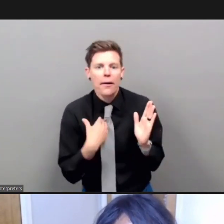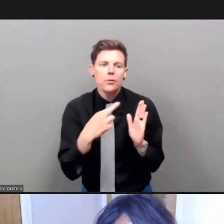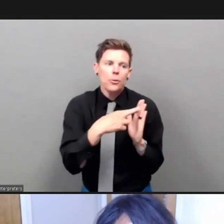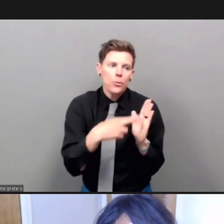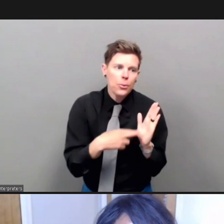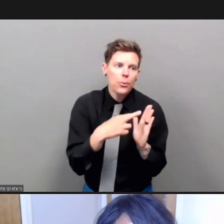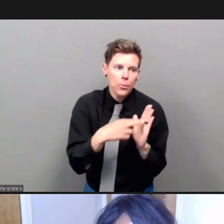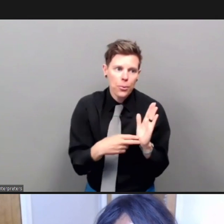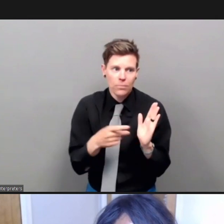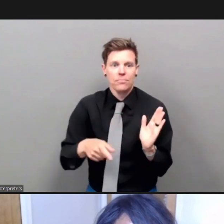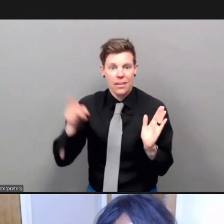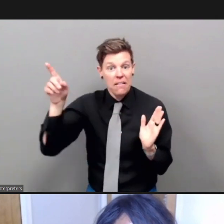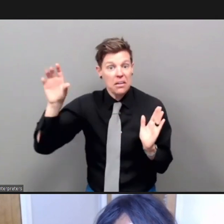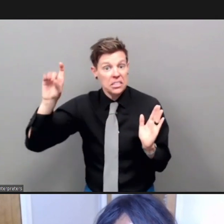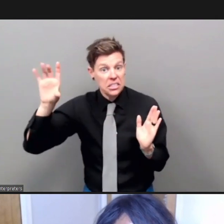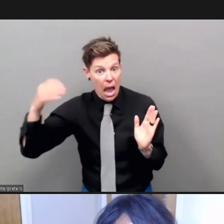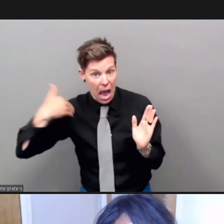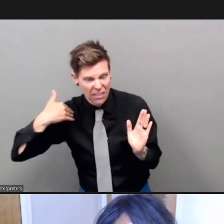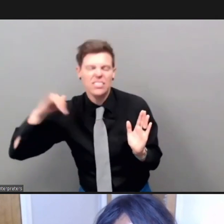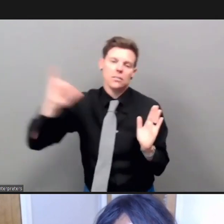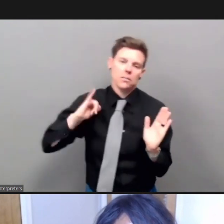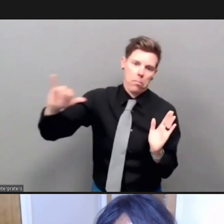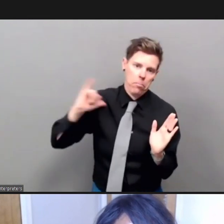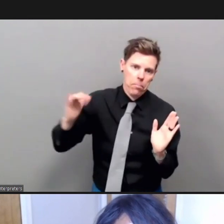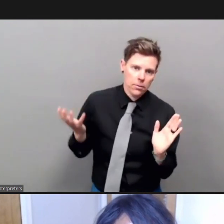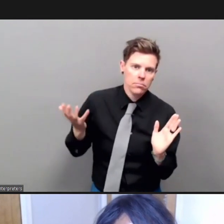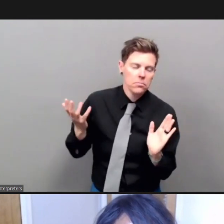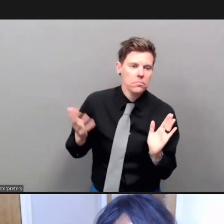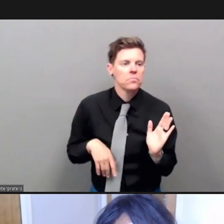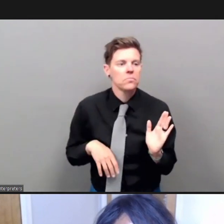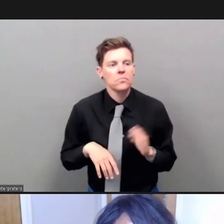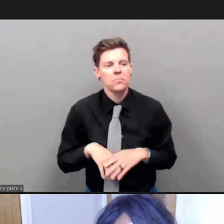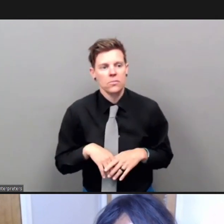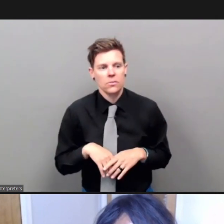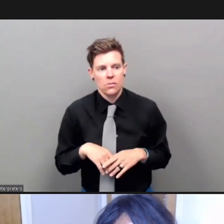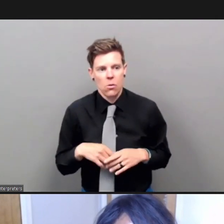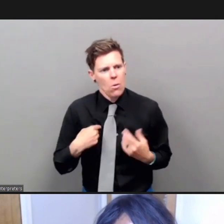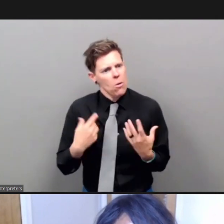for unvaccinated people. And I think we want to maintain a